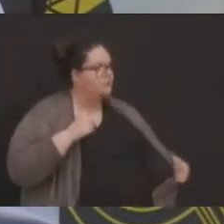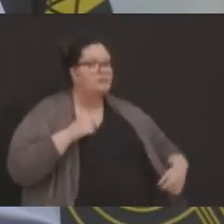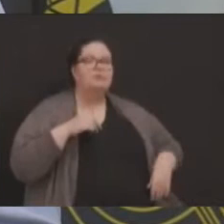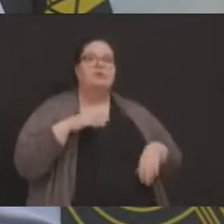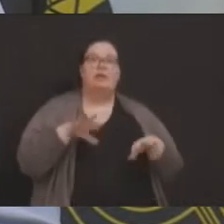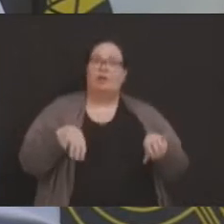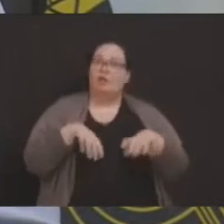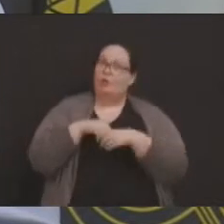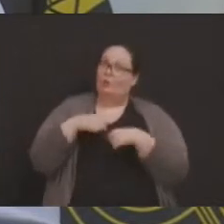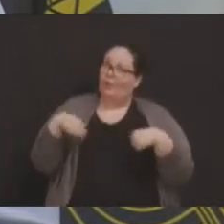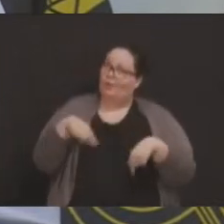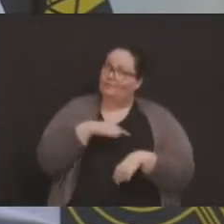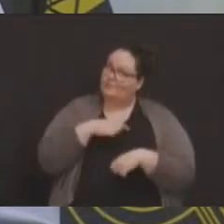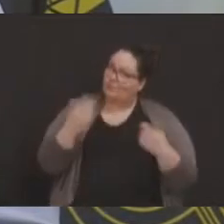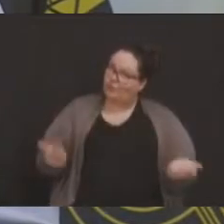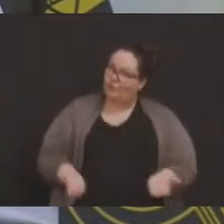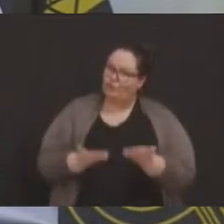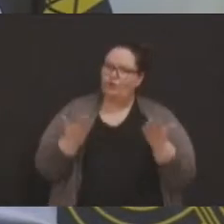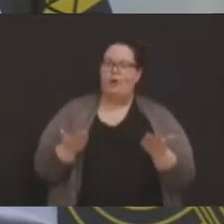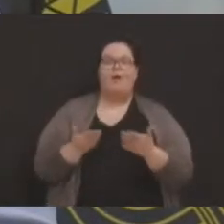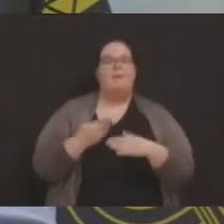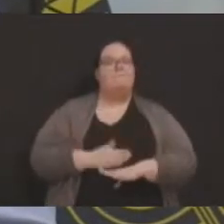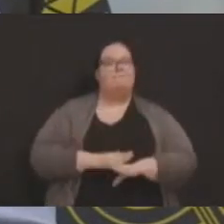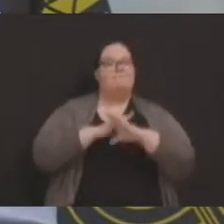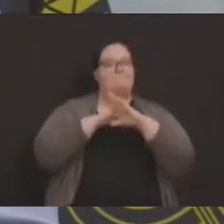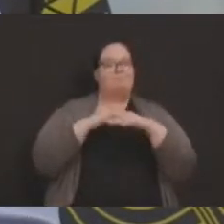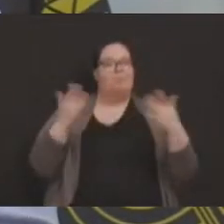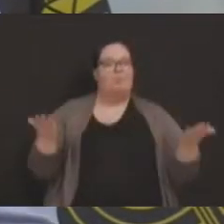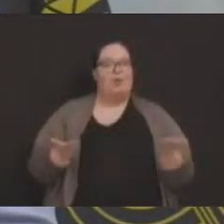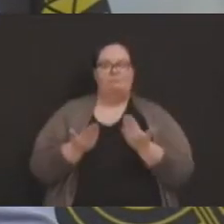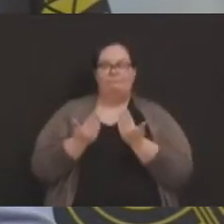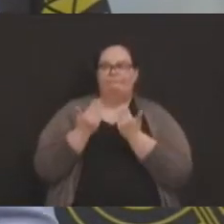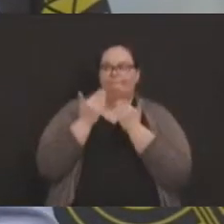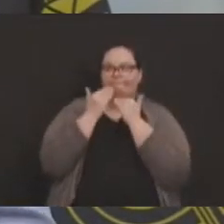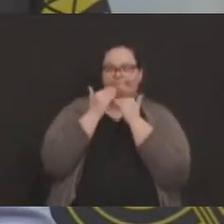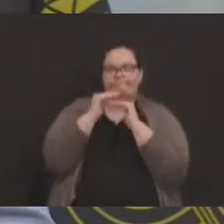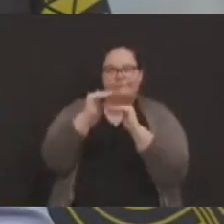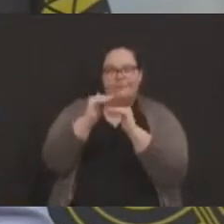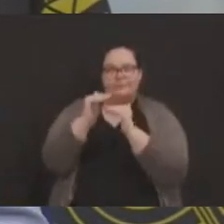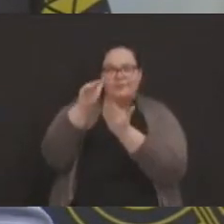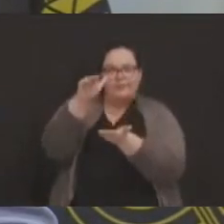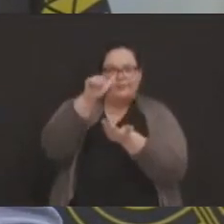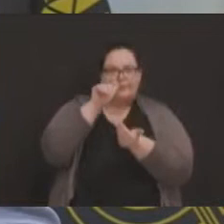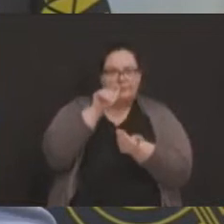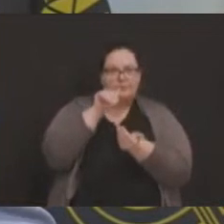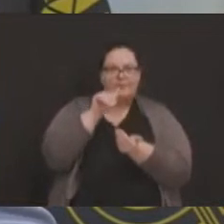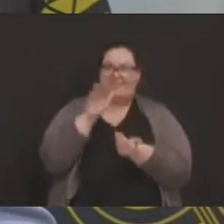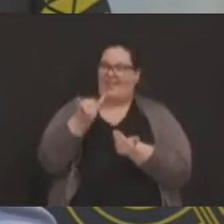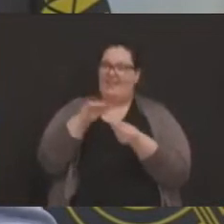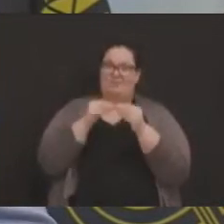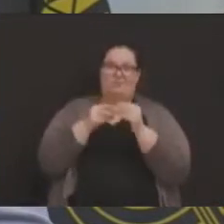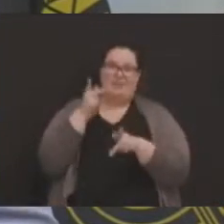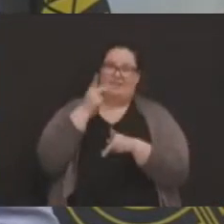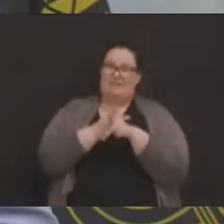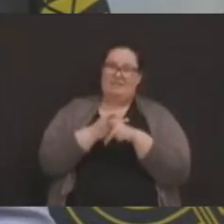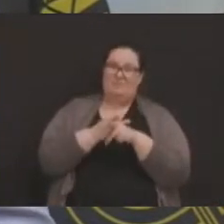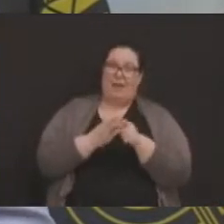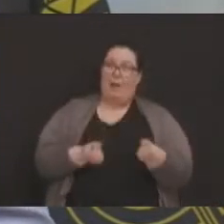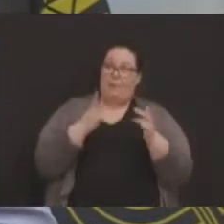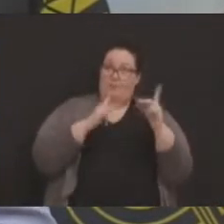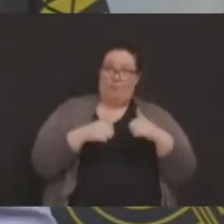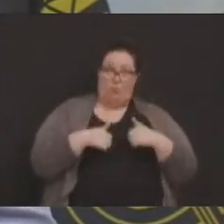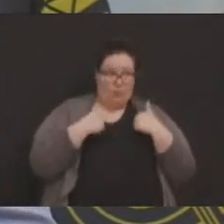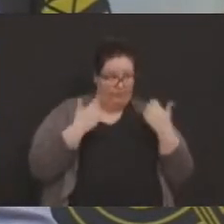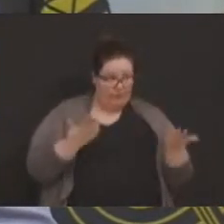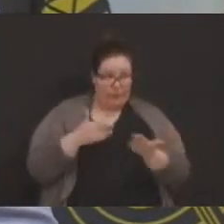The rate of the delivery of the doses is not going to change. If we could accelerate it, we would, absolutely, and there are some unknowns around that. So